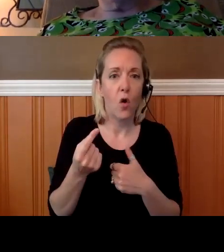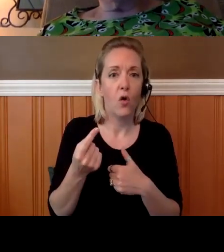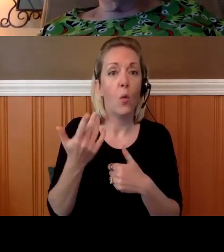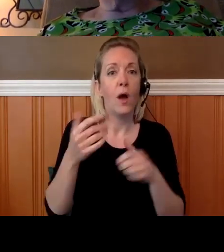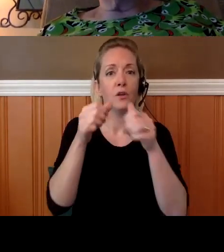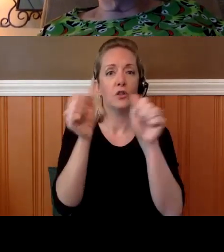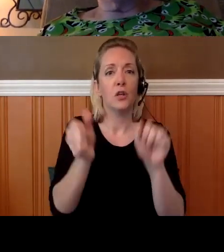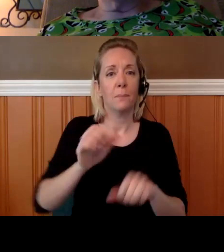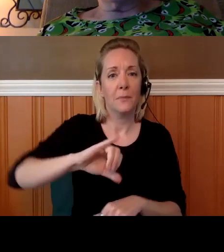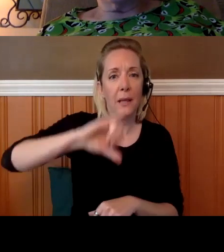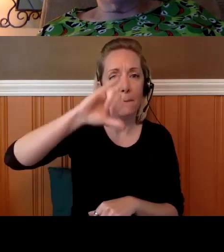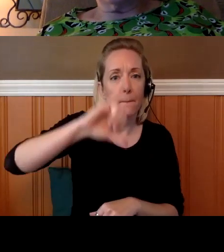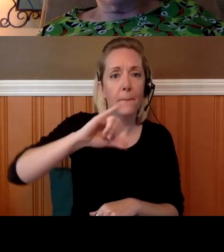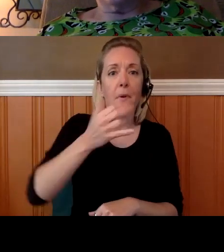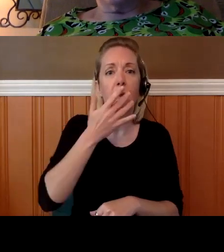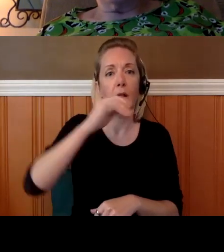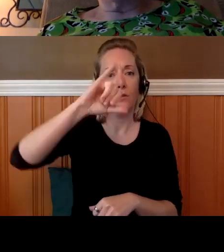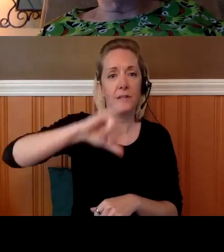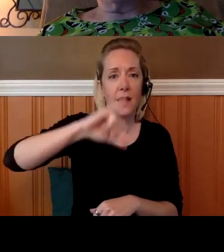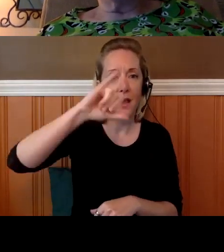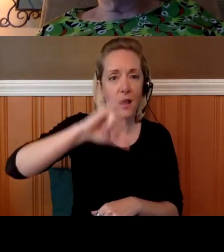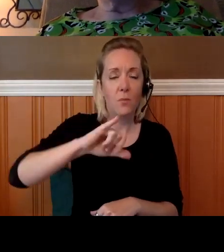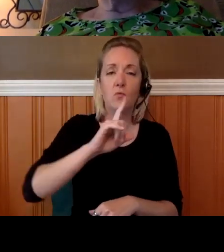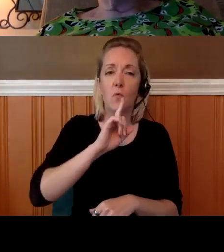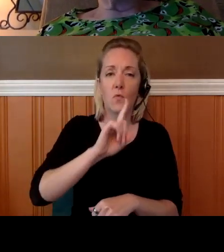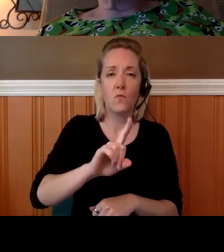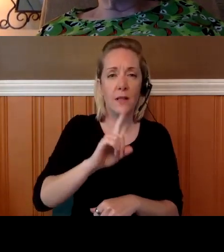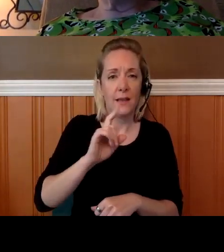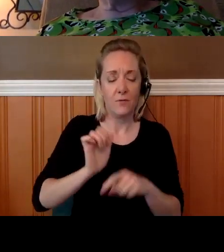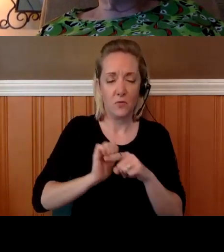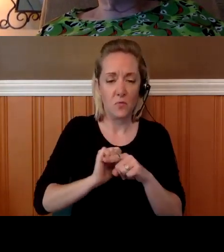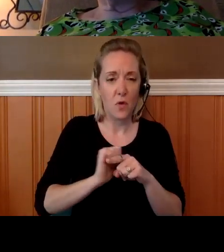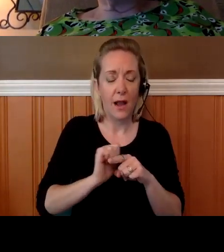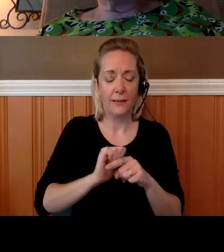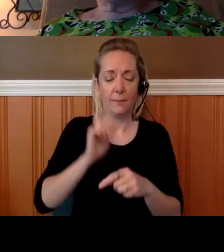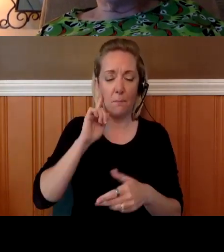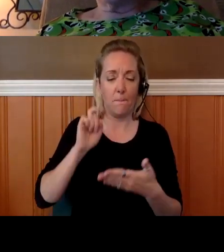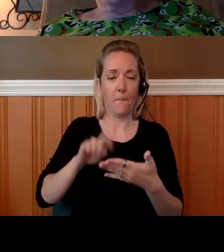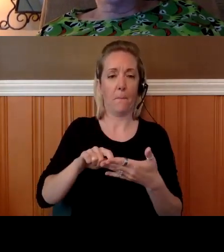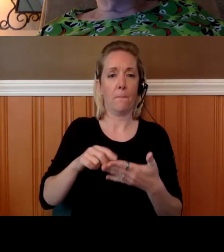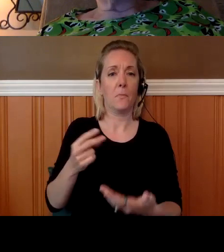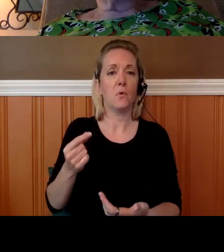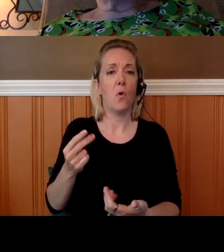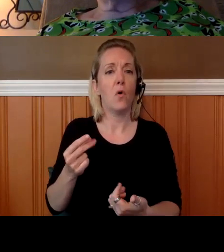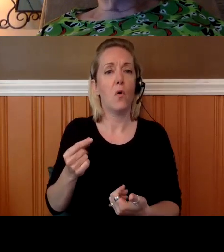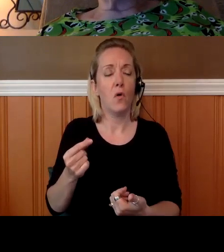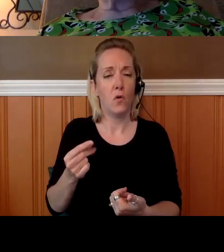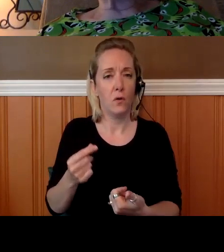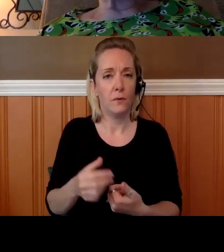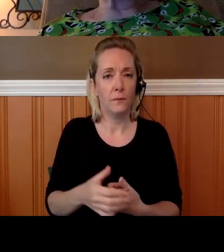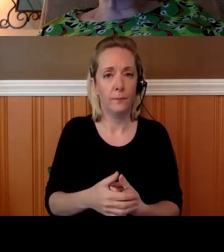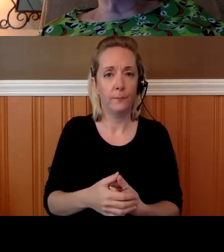is similar and the color similar. But I really want to be sure that the child